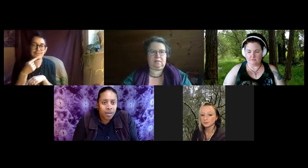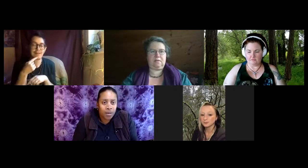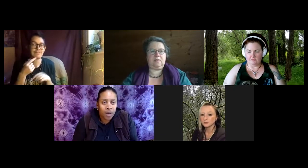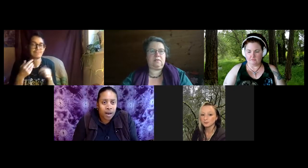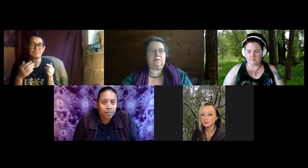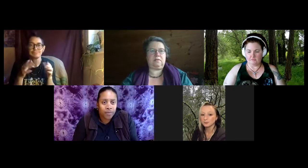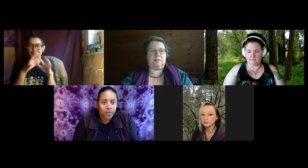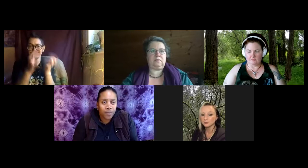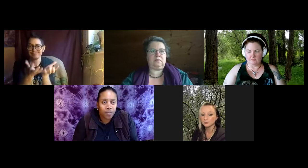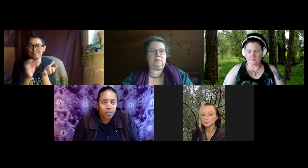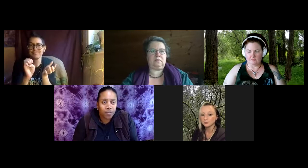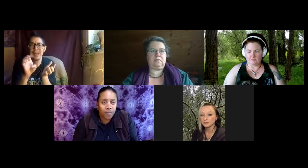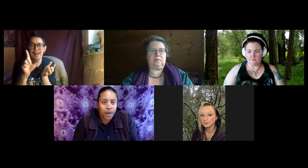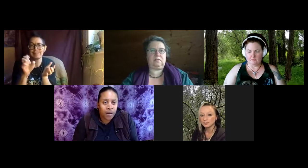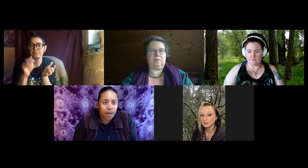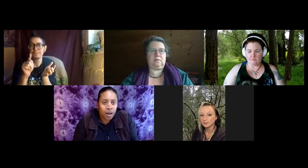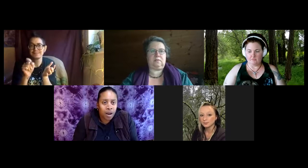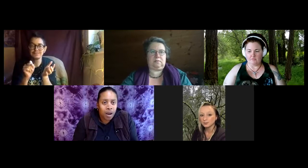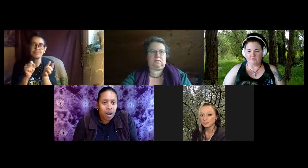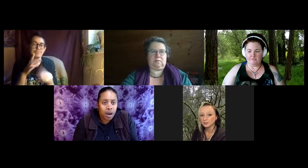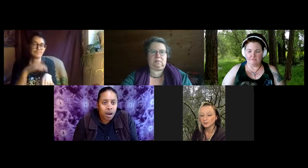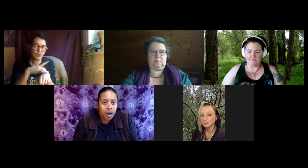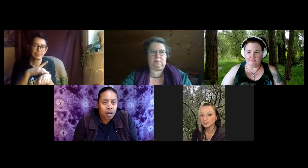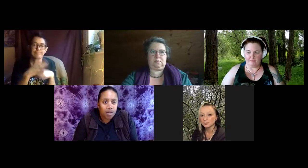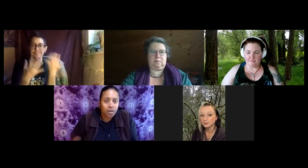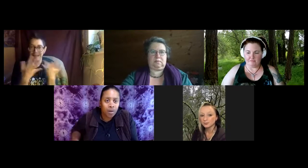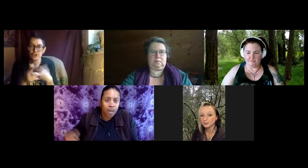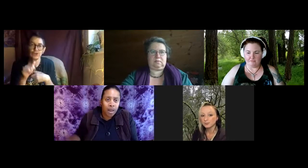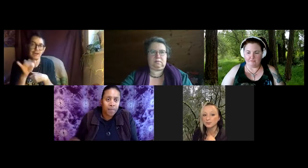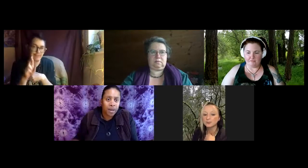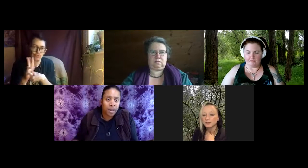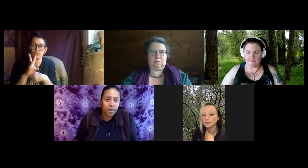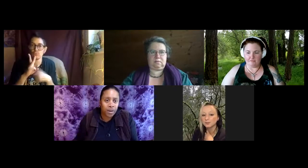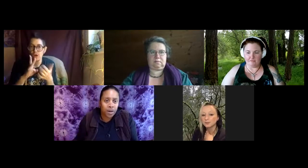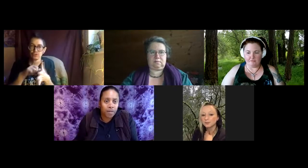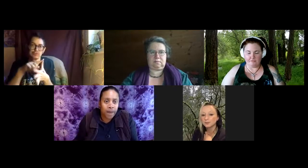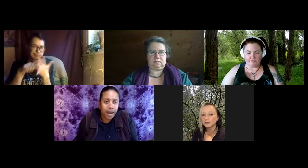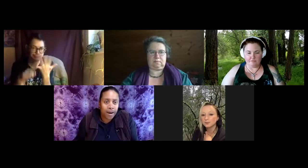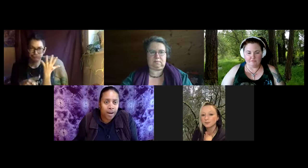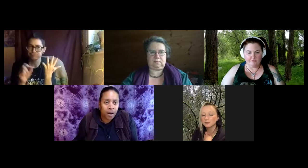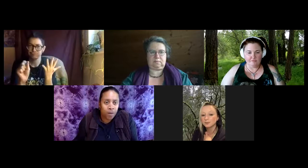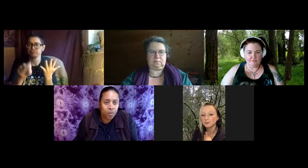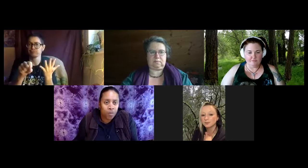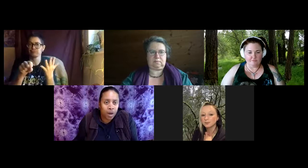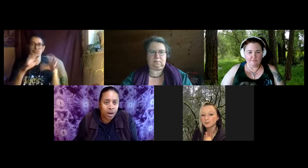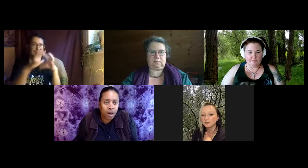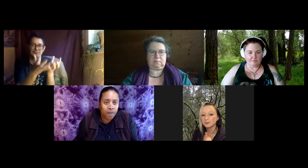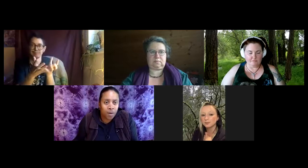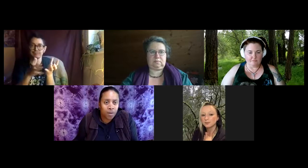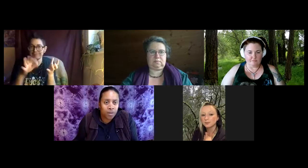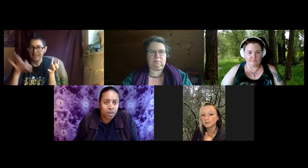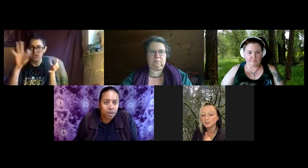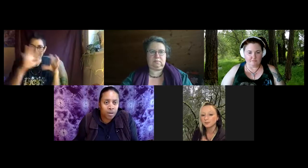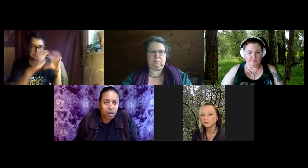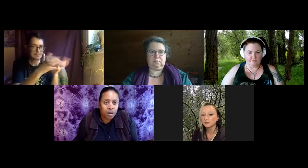and so river fairy, and so the elements, earth, fire, air, water, all of